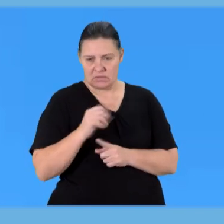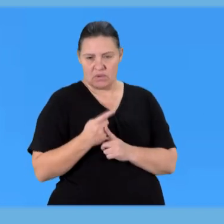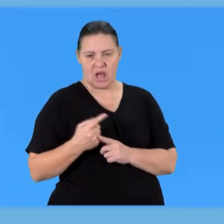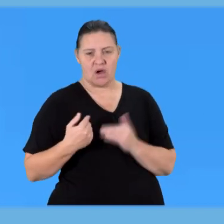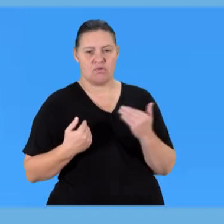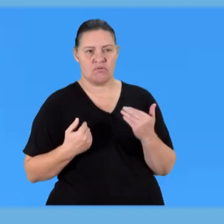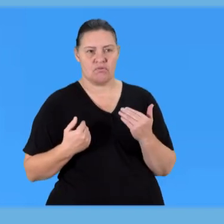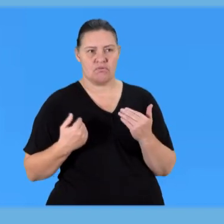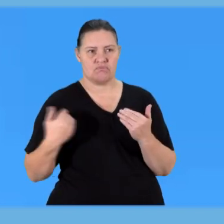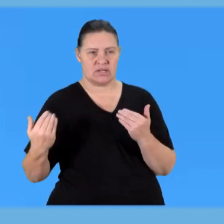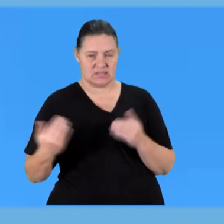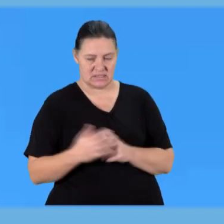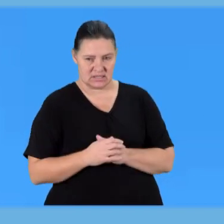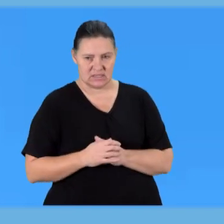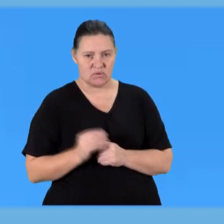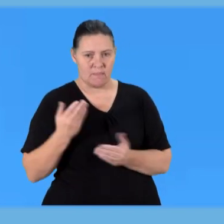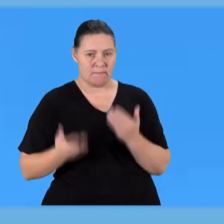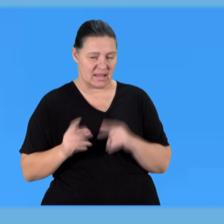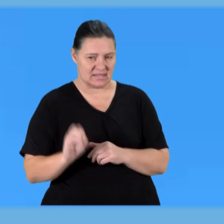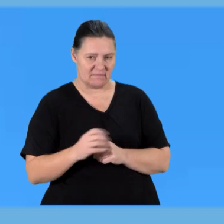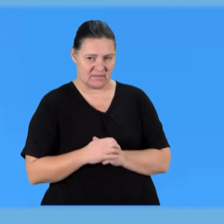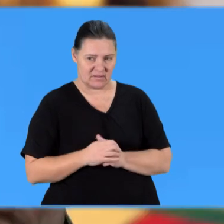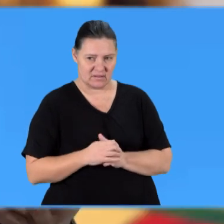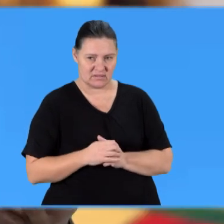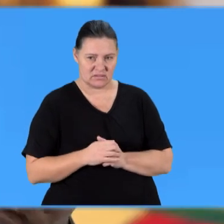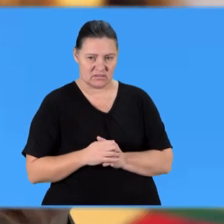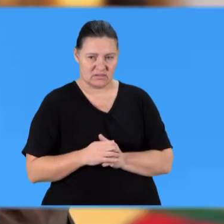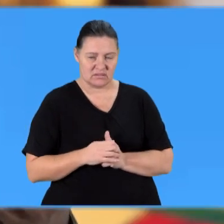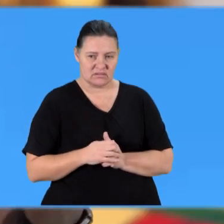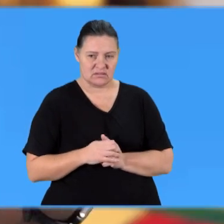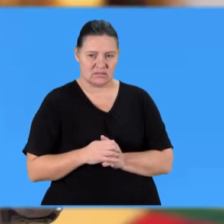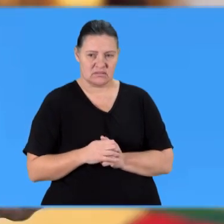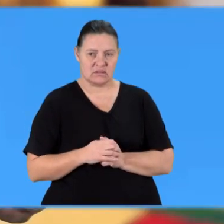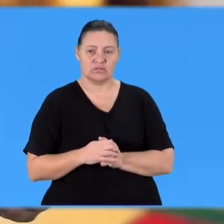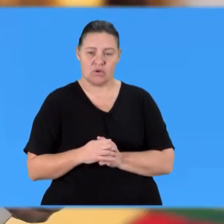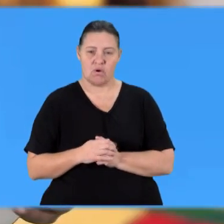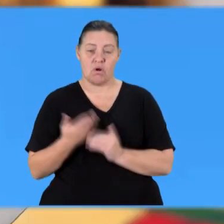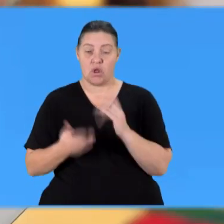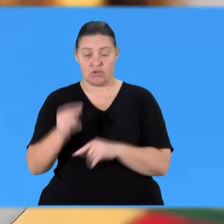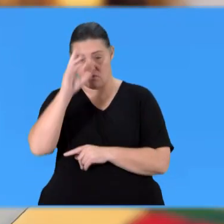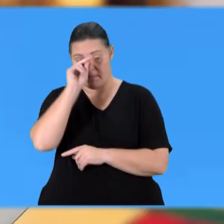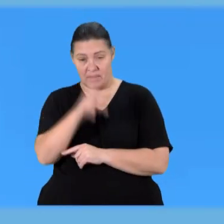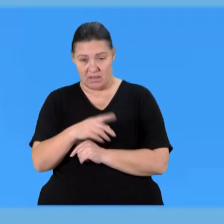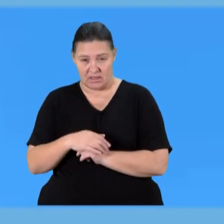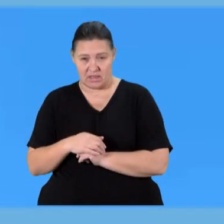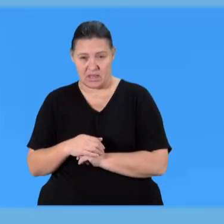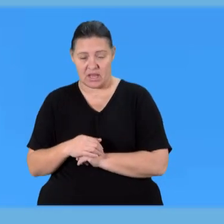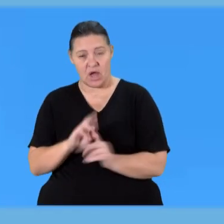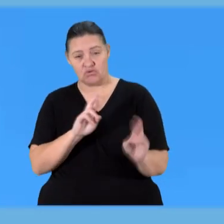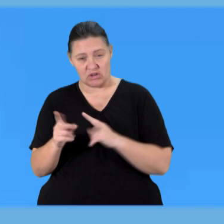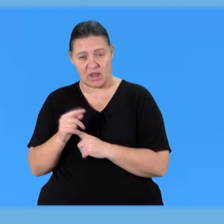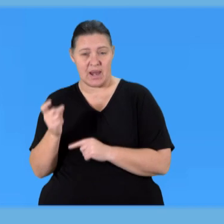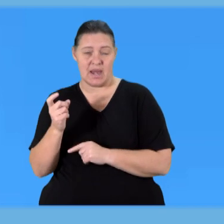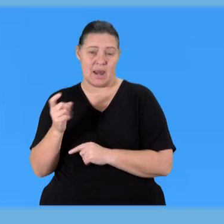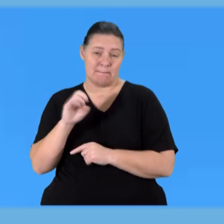on the left-hand side. So our equation is balanced. So our equation does balance. So learners, remember, the reaction between